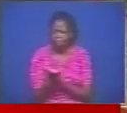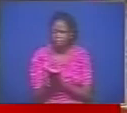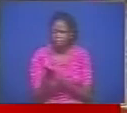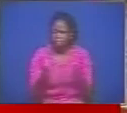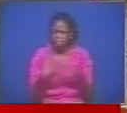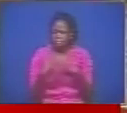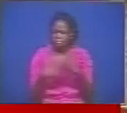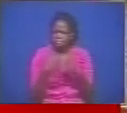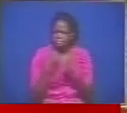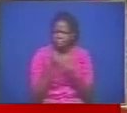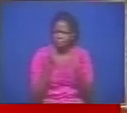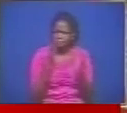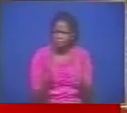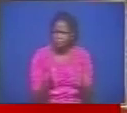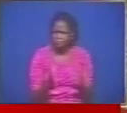stakeholders,